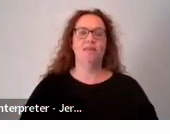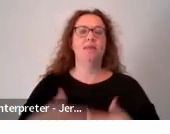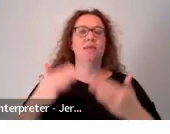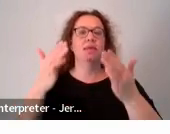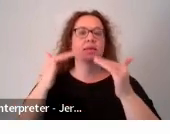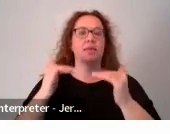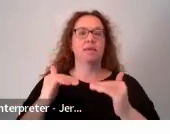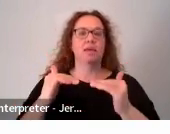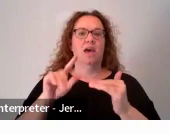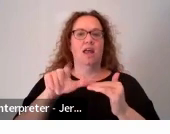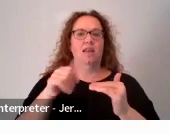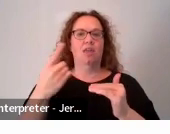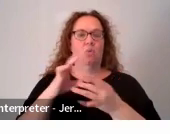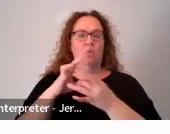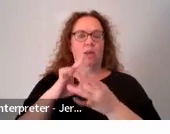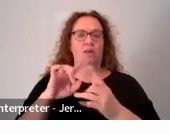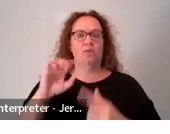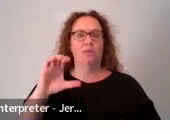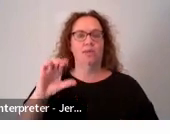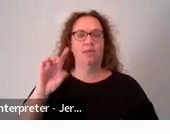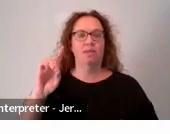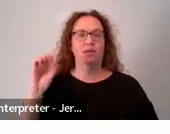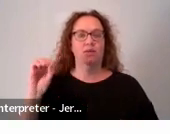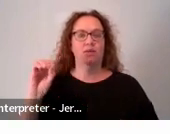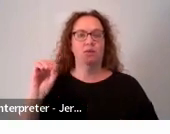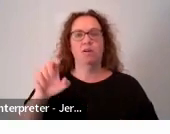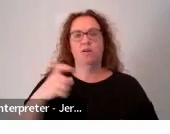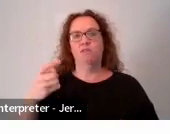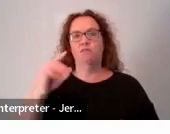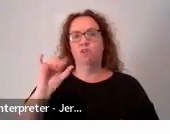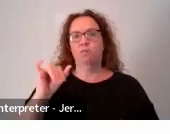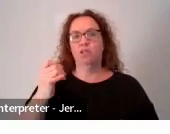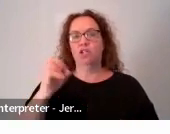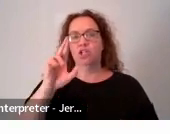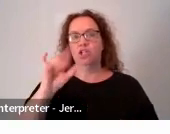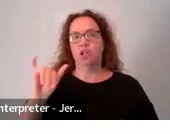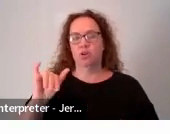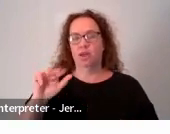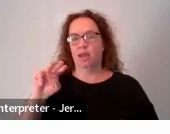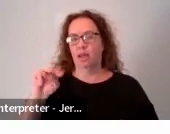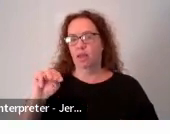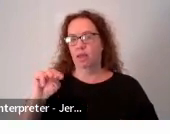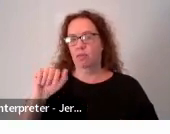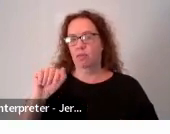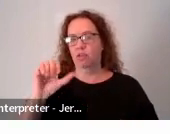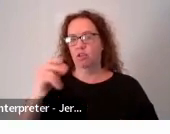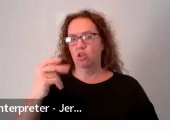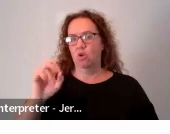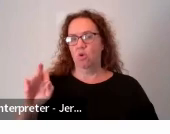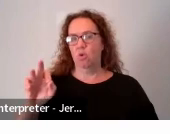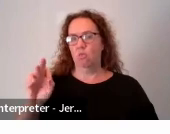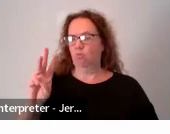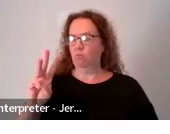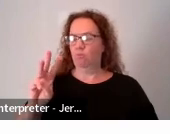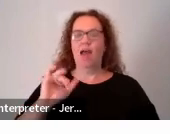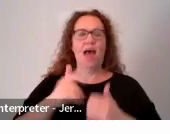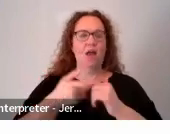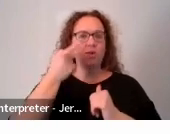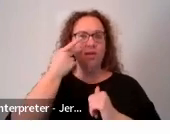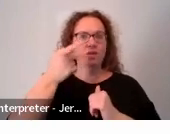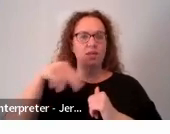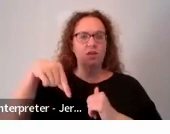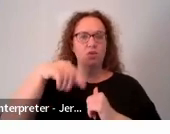one sort of related to CDDOs, oddly enough. This one's from Jerry Michaud. How do we see the QA review process noted